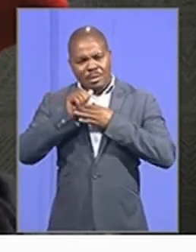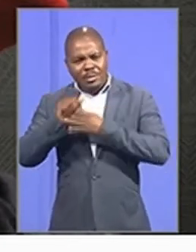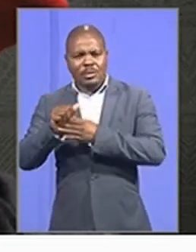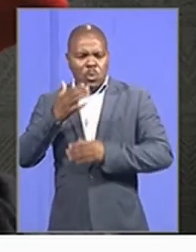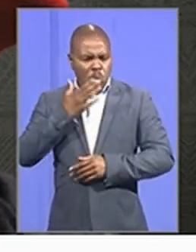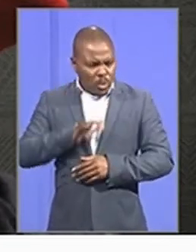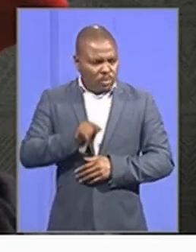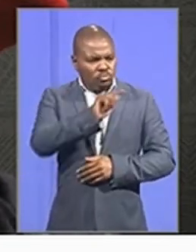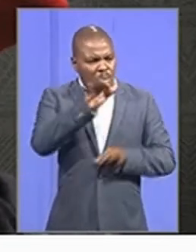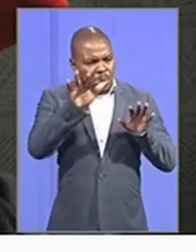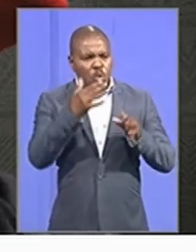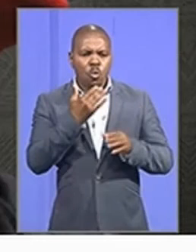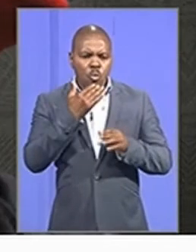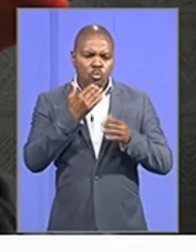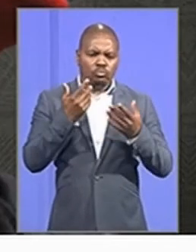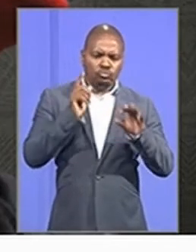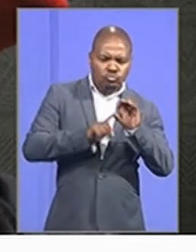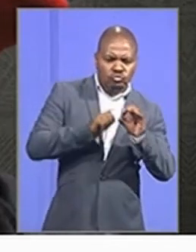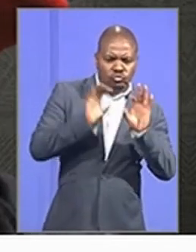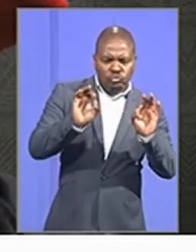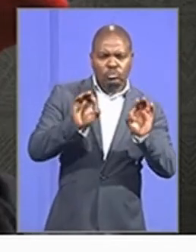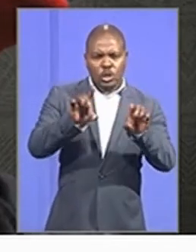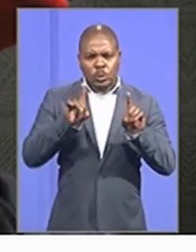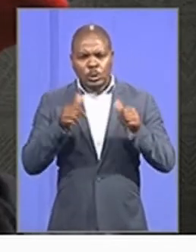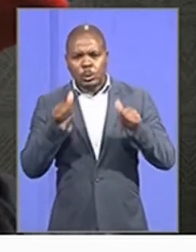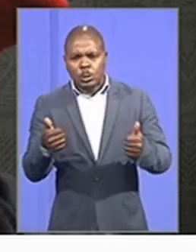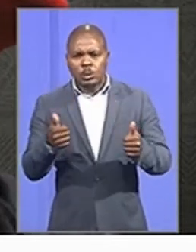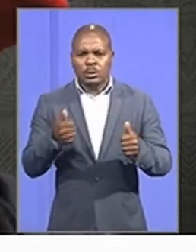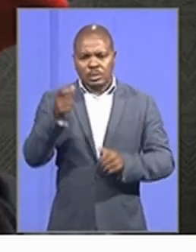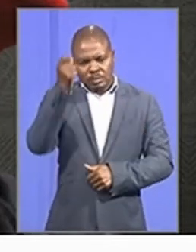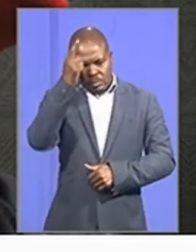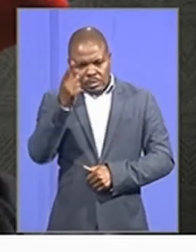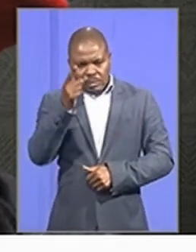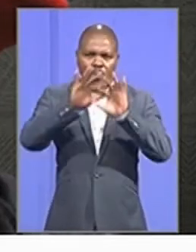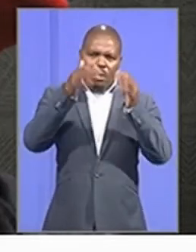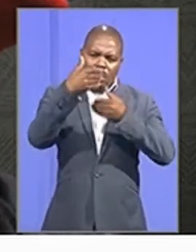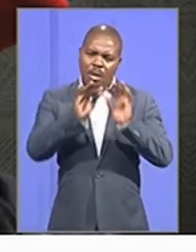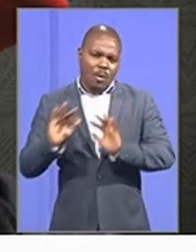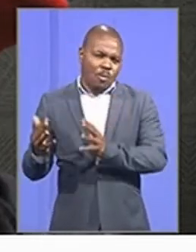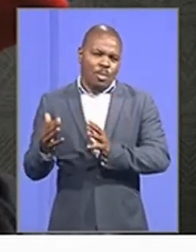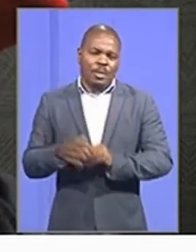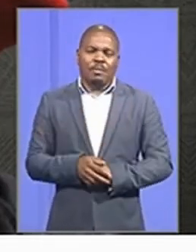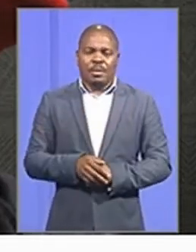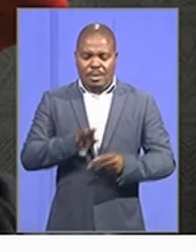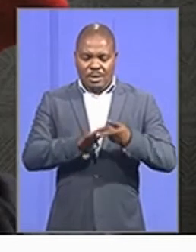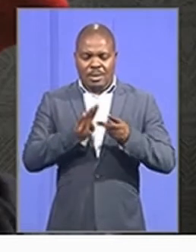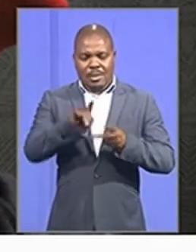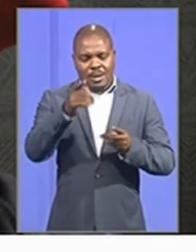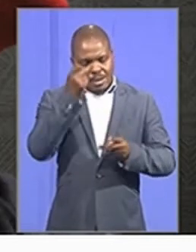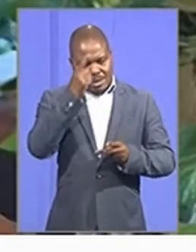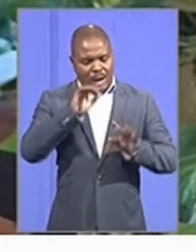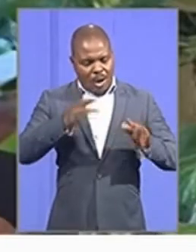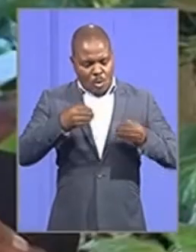got certified education to understand the dynamics of the world or to understand how to develop their own